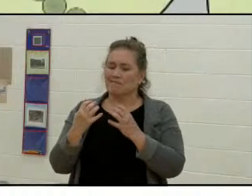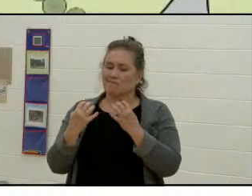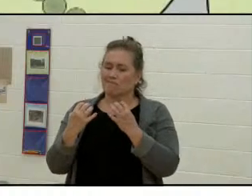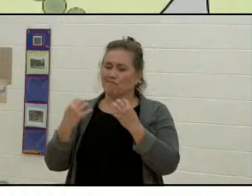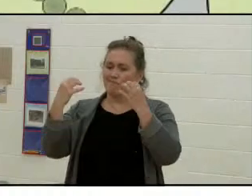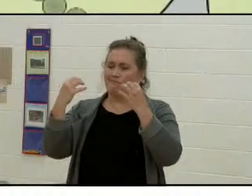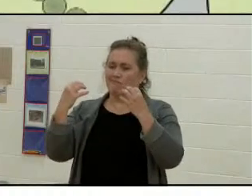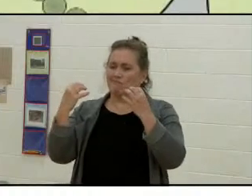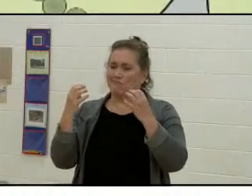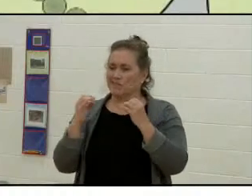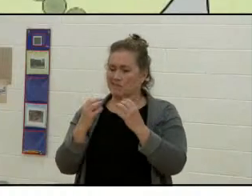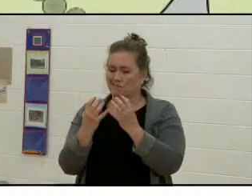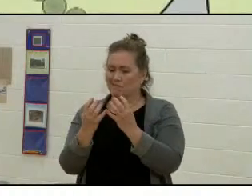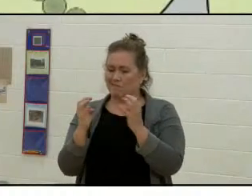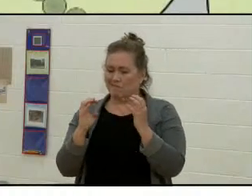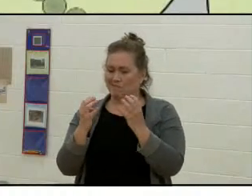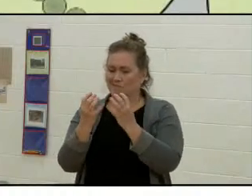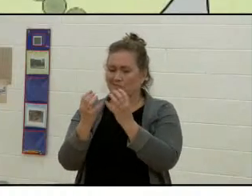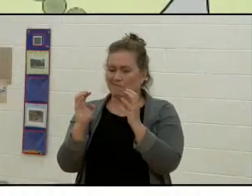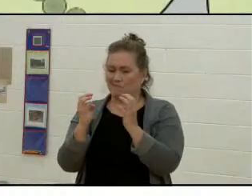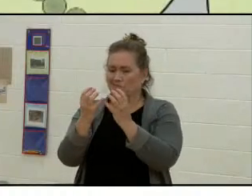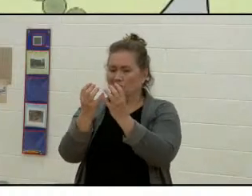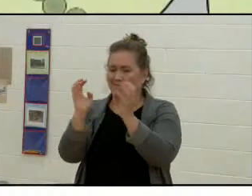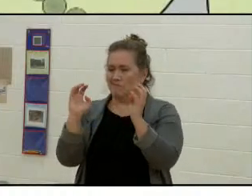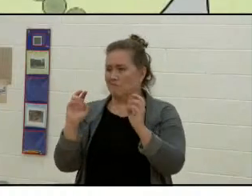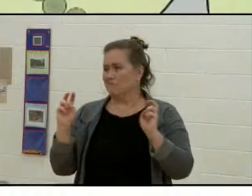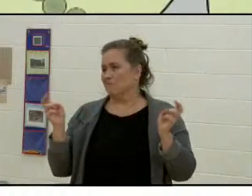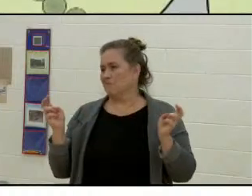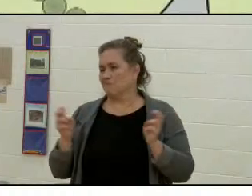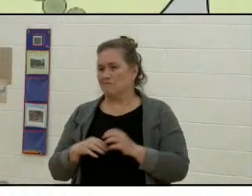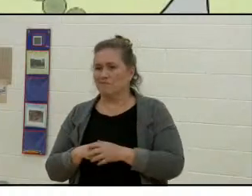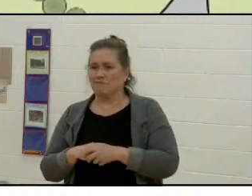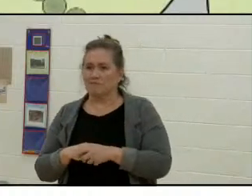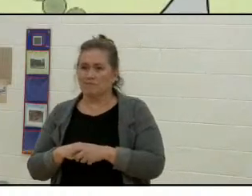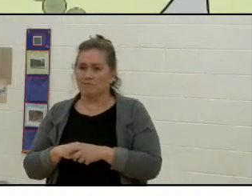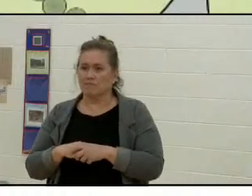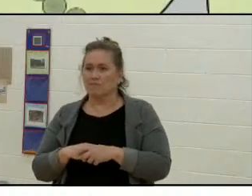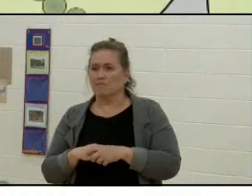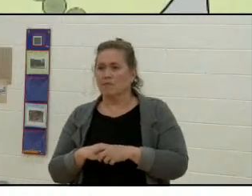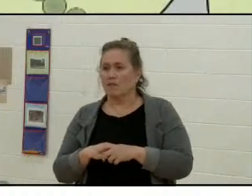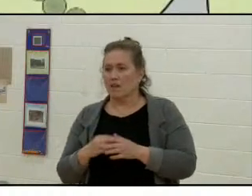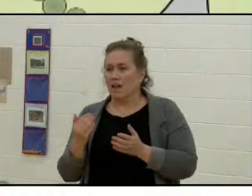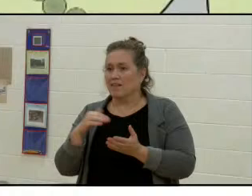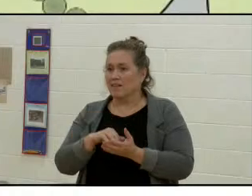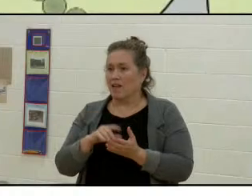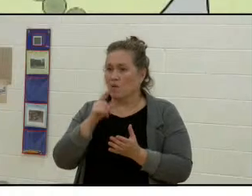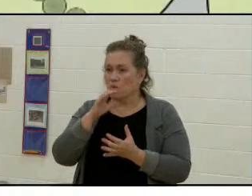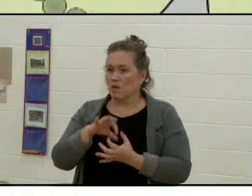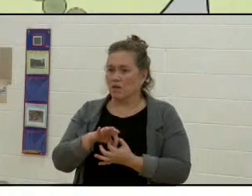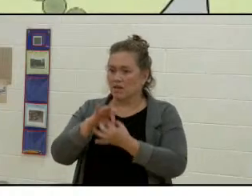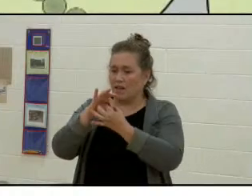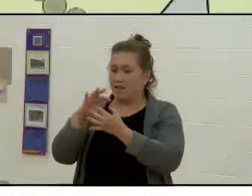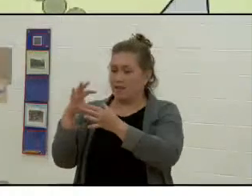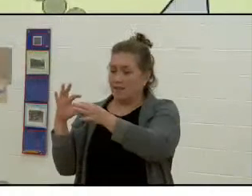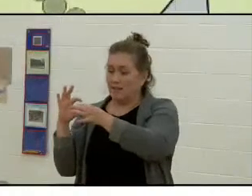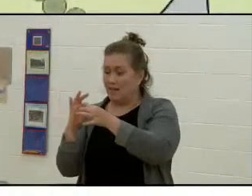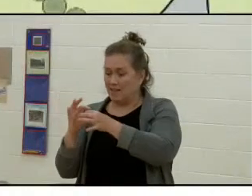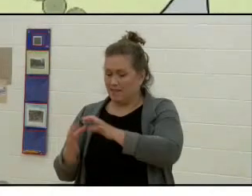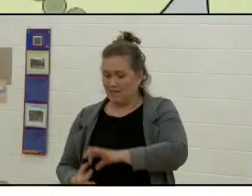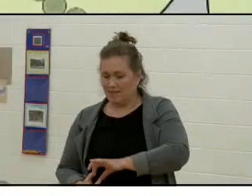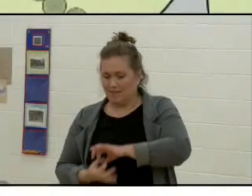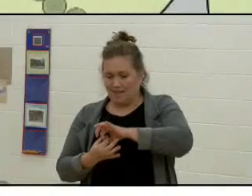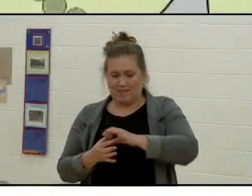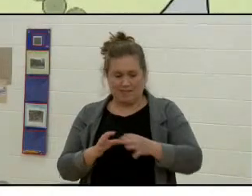node area that kind of connects those points between the kind of more play areas